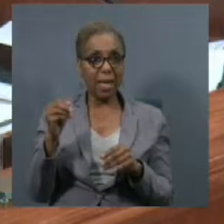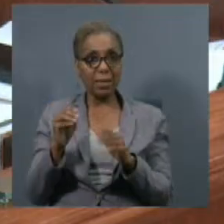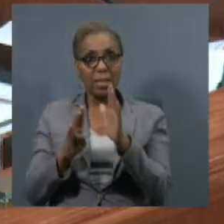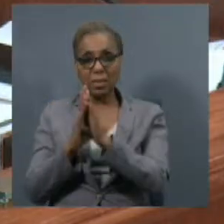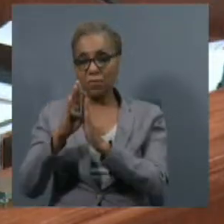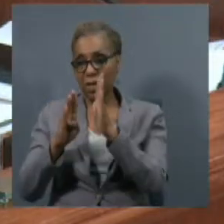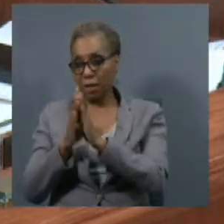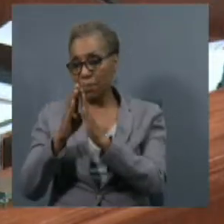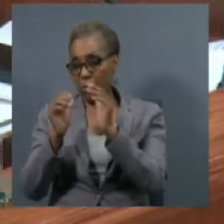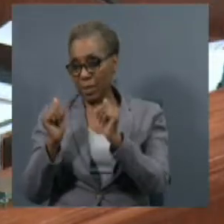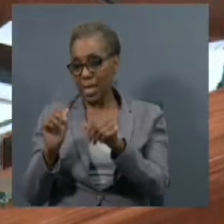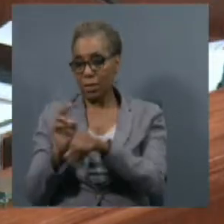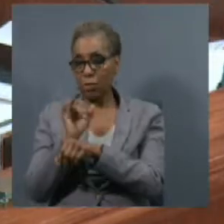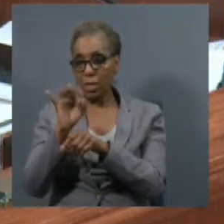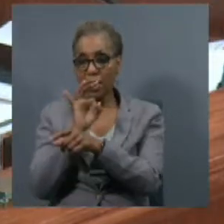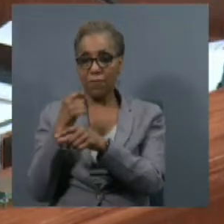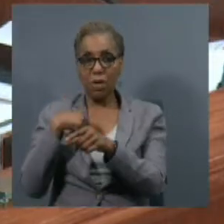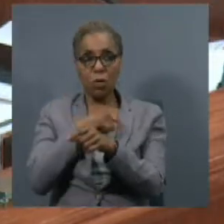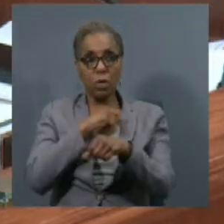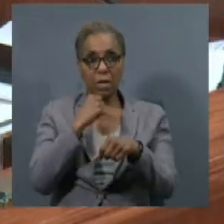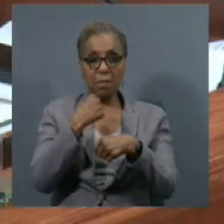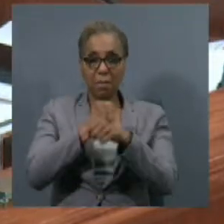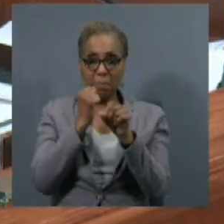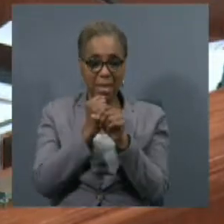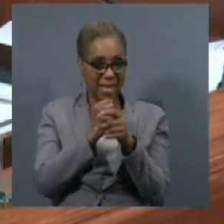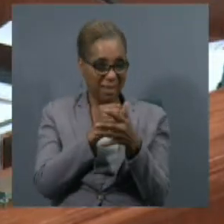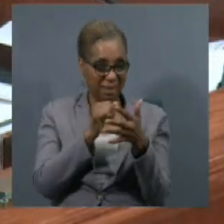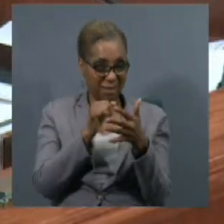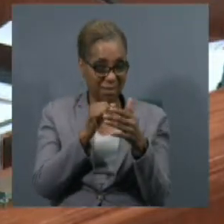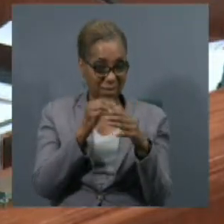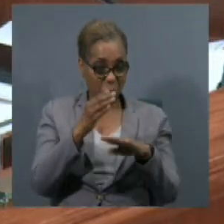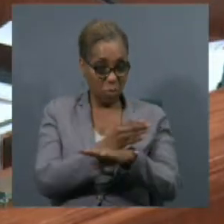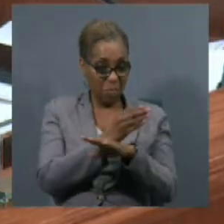developer could use. If we make them, they won't be available.